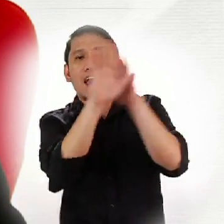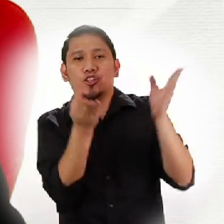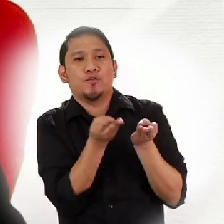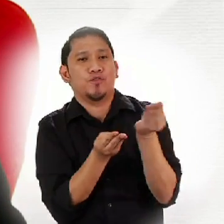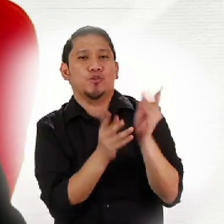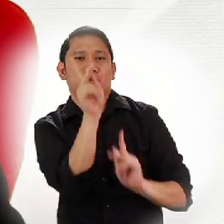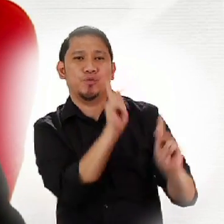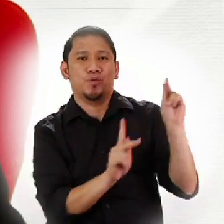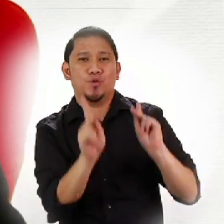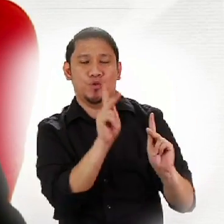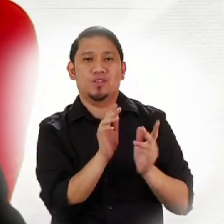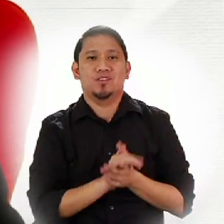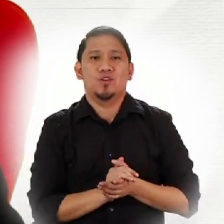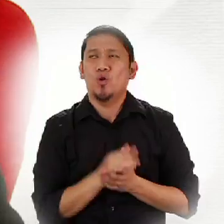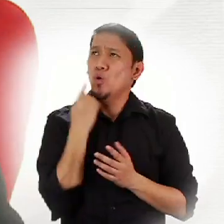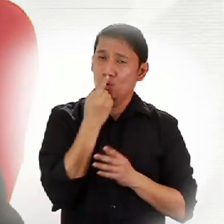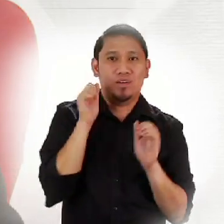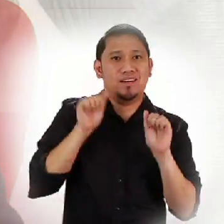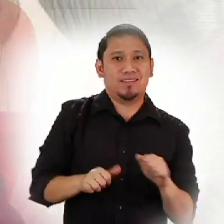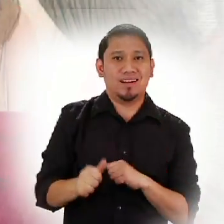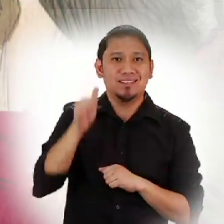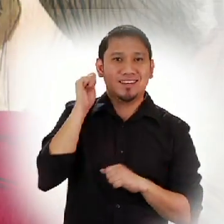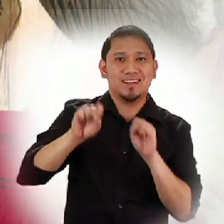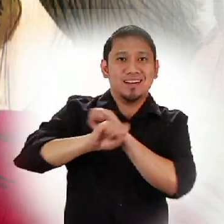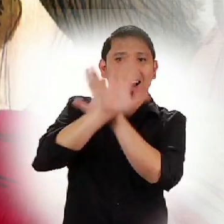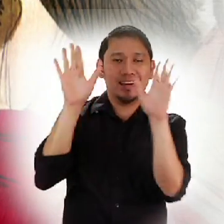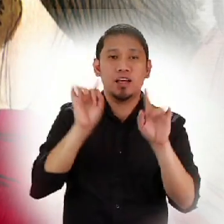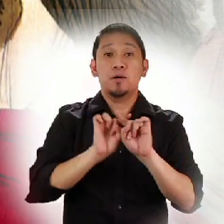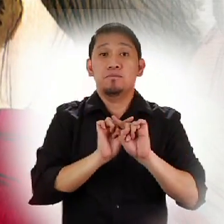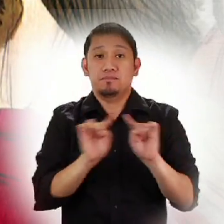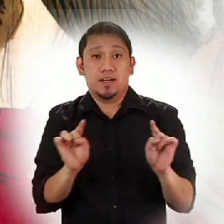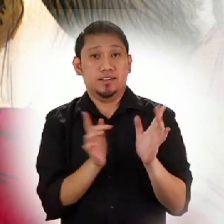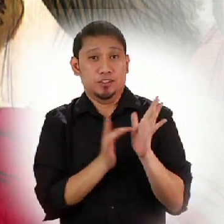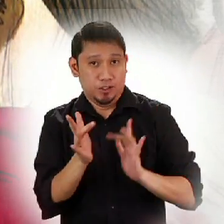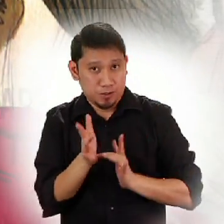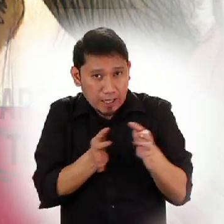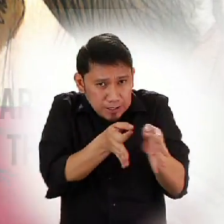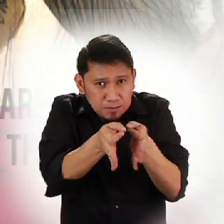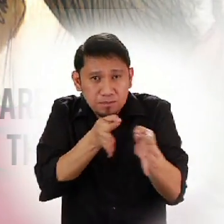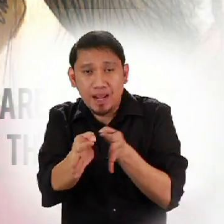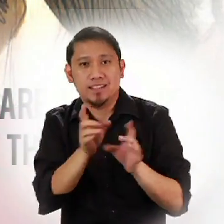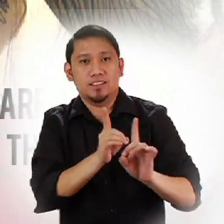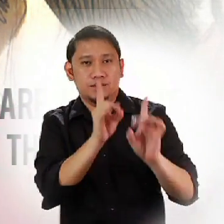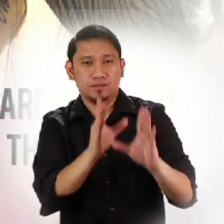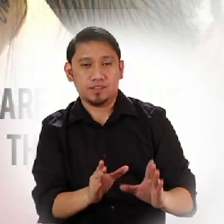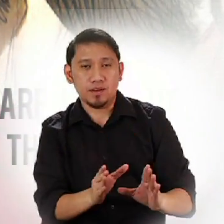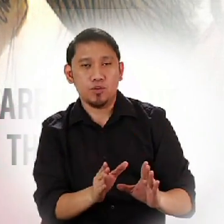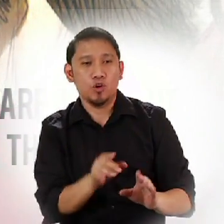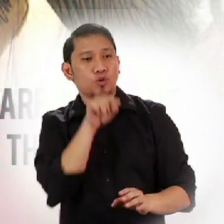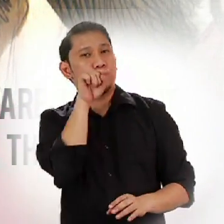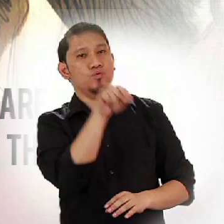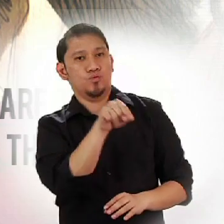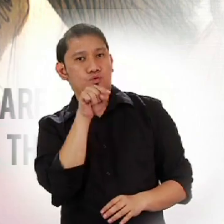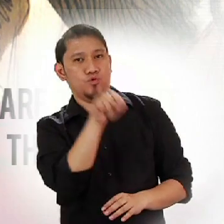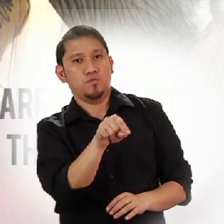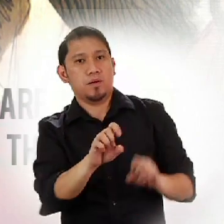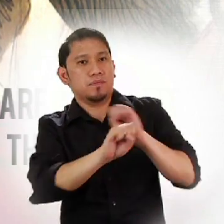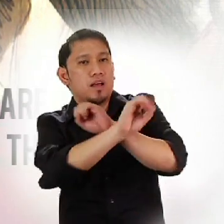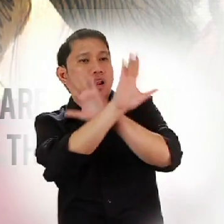can, reject your light. But Jesus tells His disciples, you will be the light of the